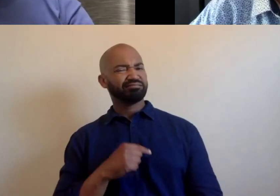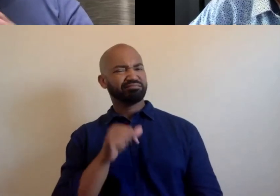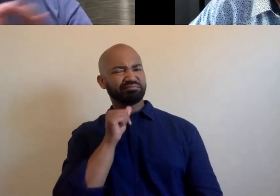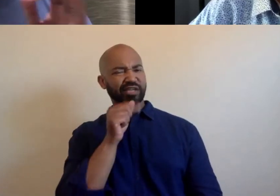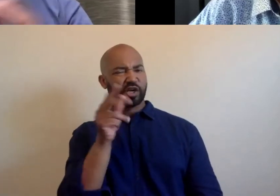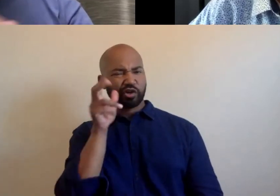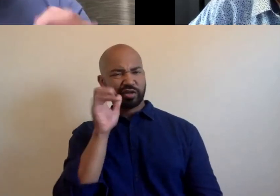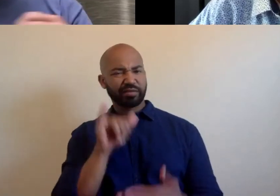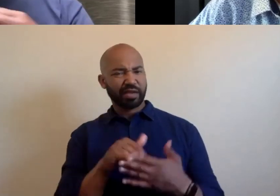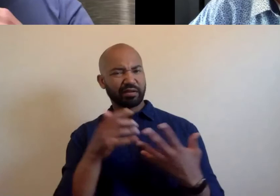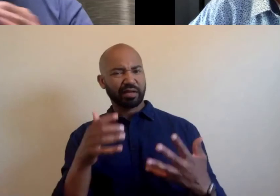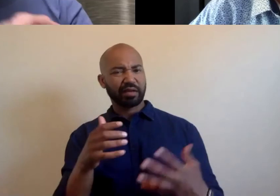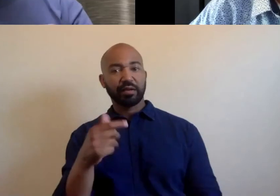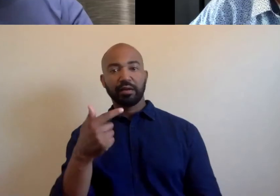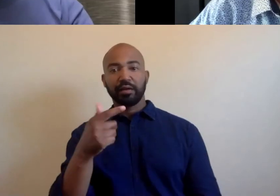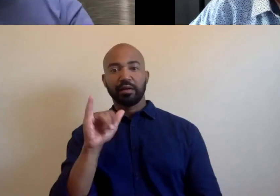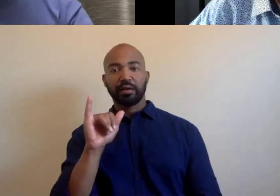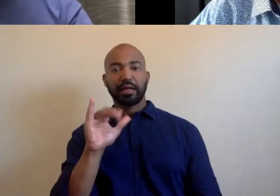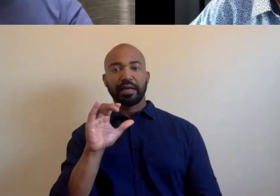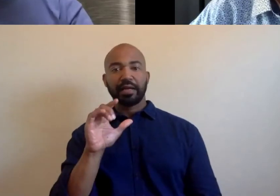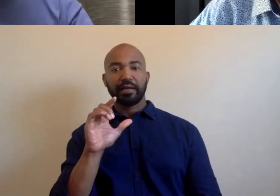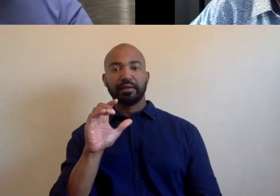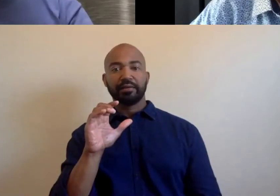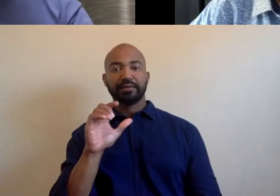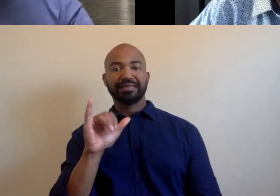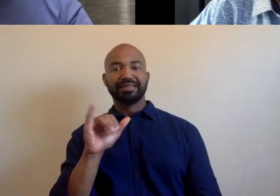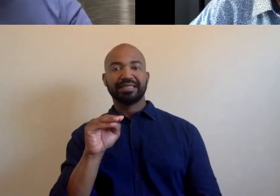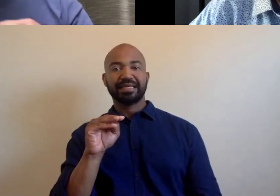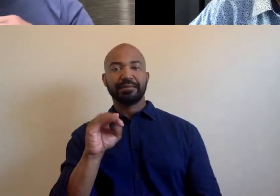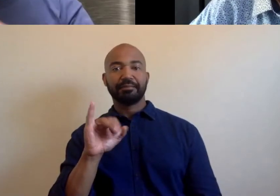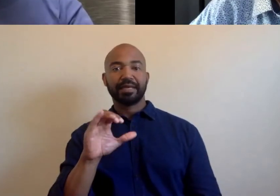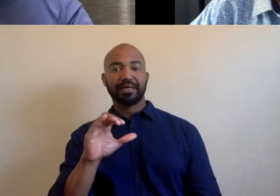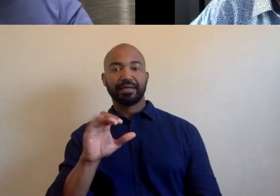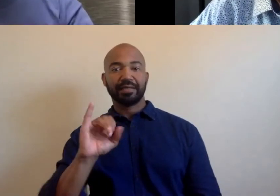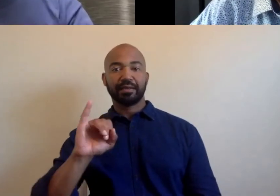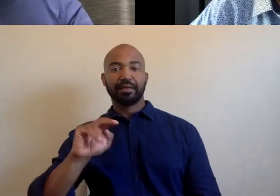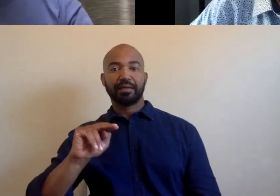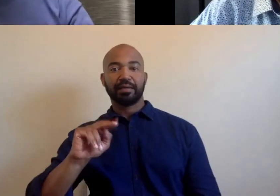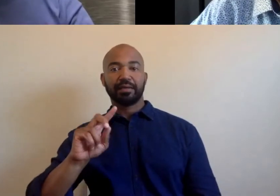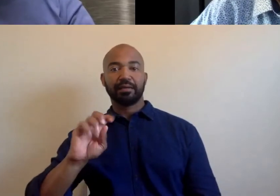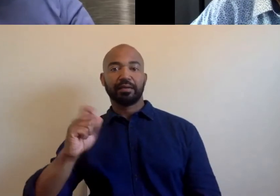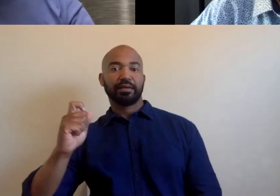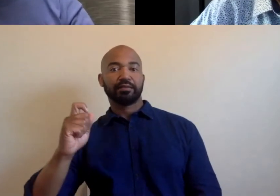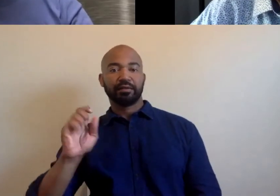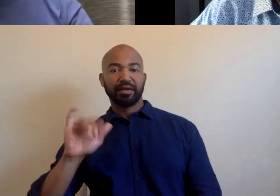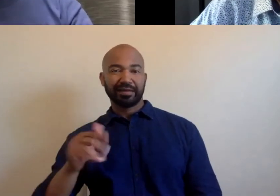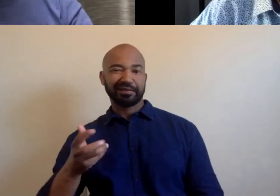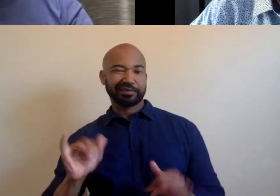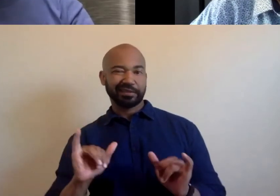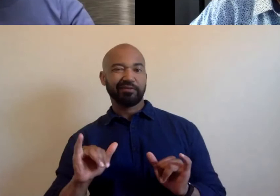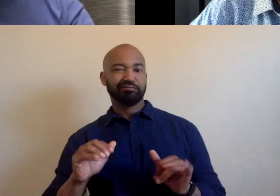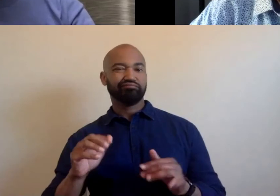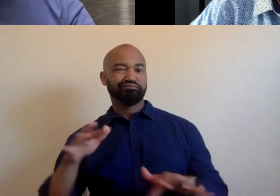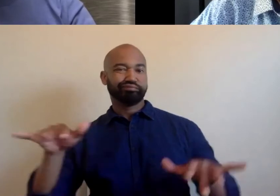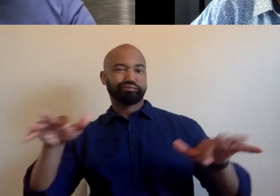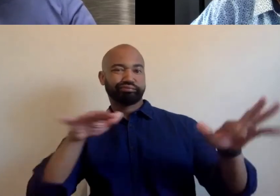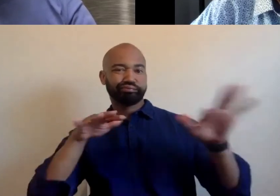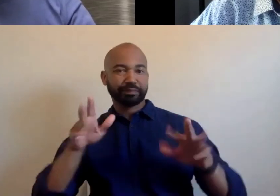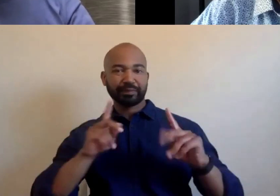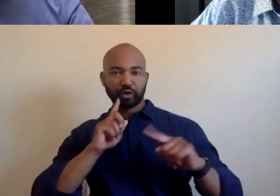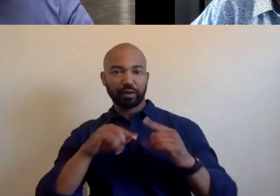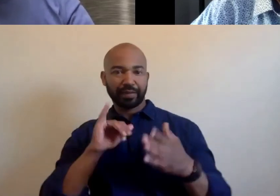that glycemic index is definitely something that's still like percolating around, and there's some value to that.